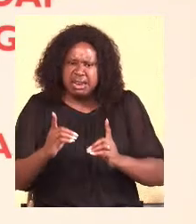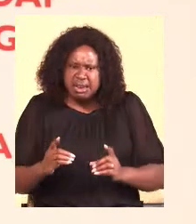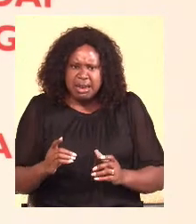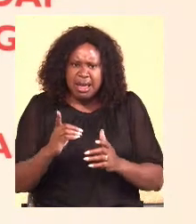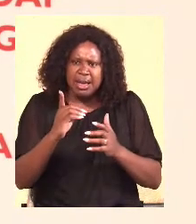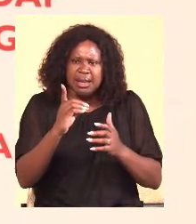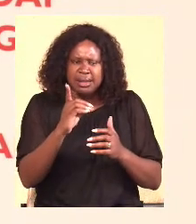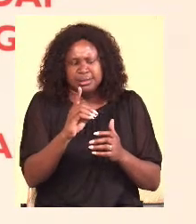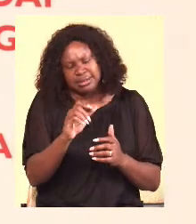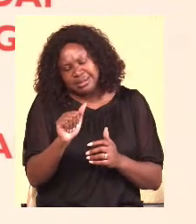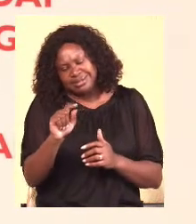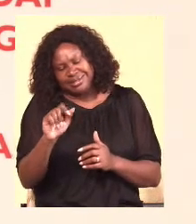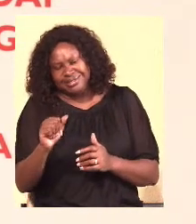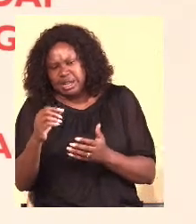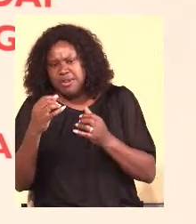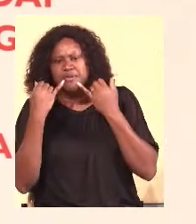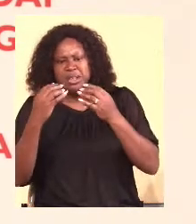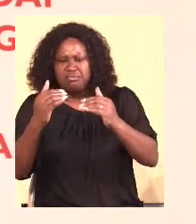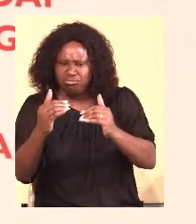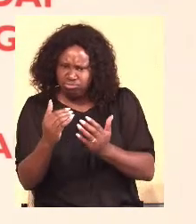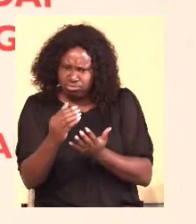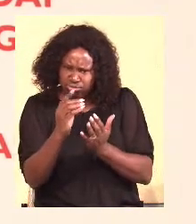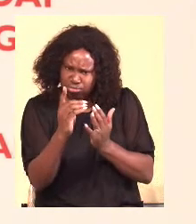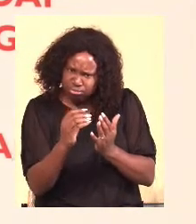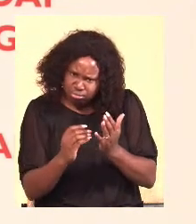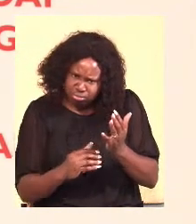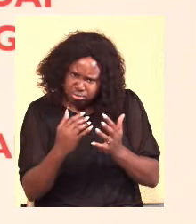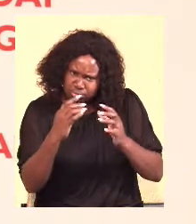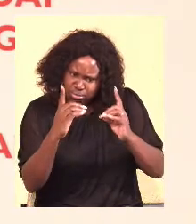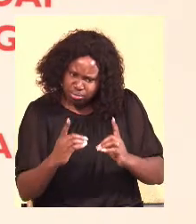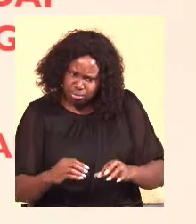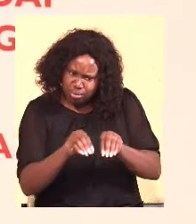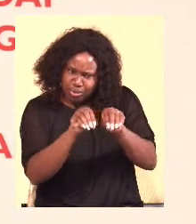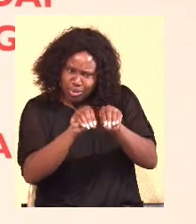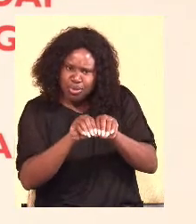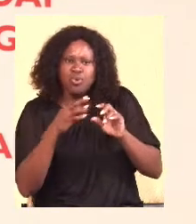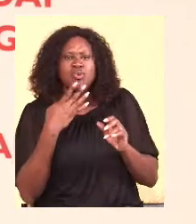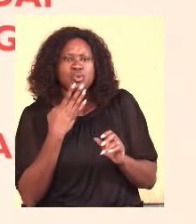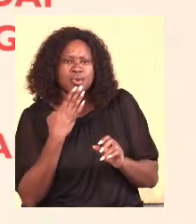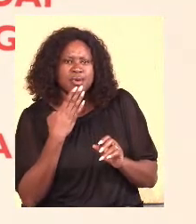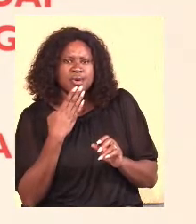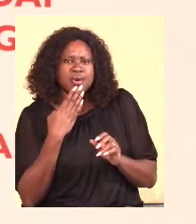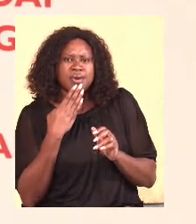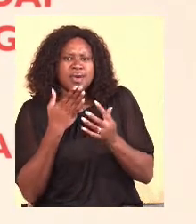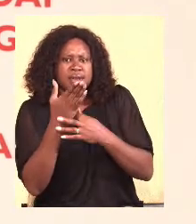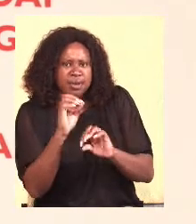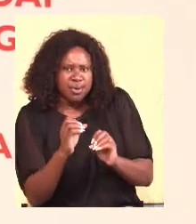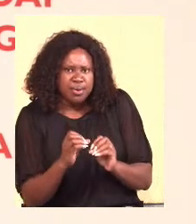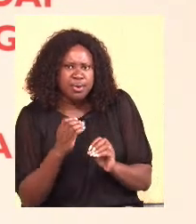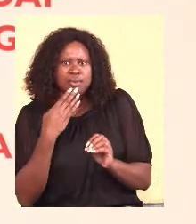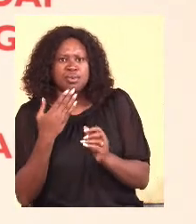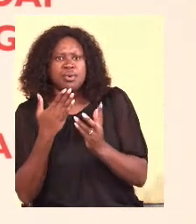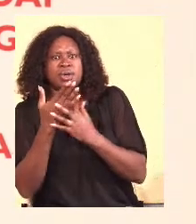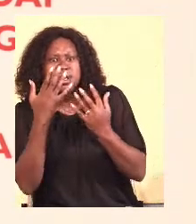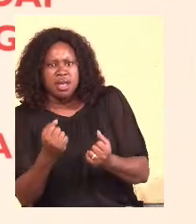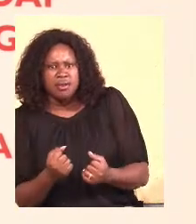capable of getting the current access to our e-learning platforms and who are not able, and we communicate with them to